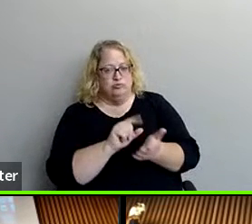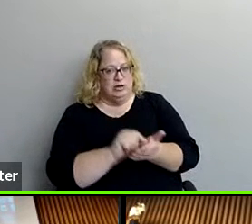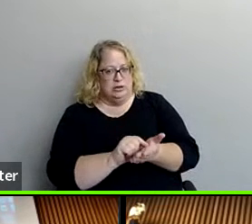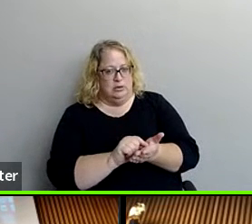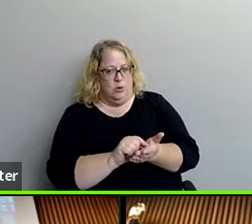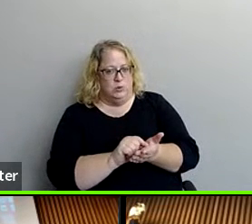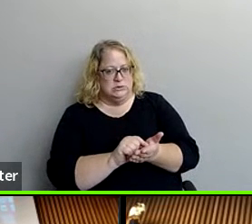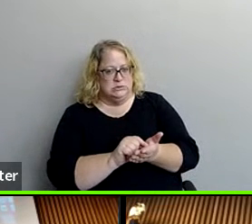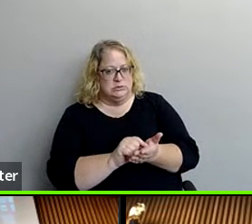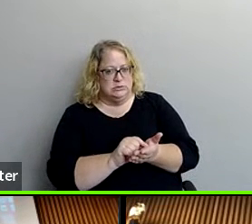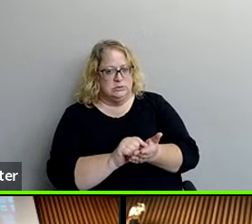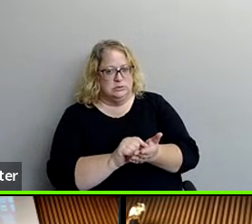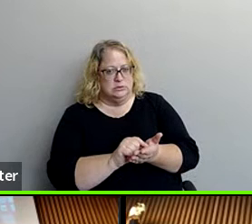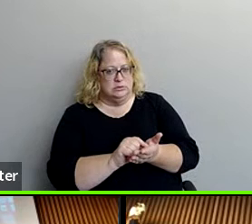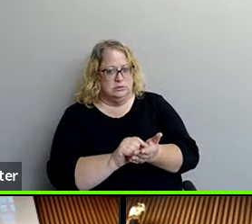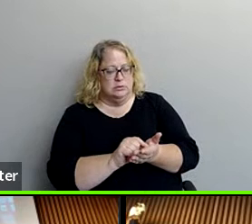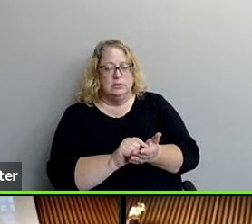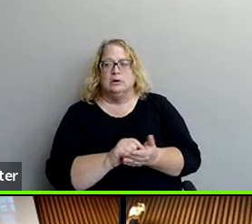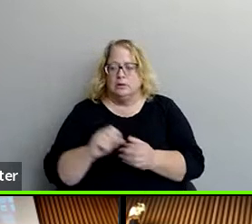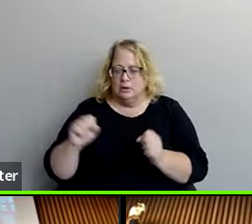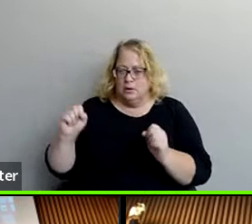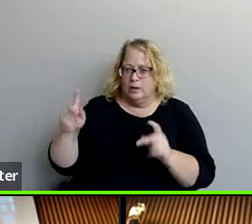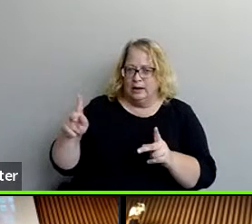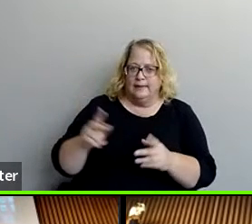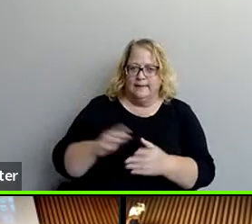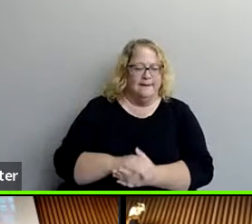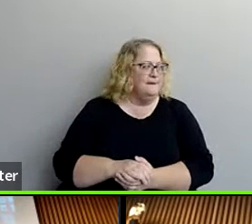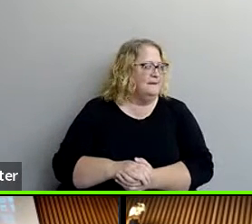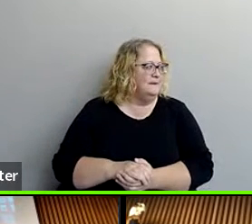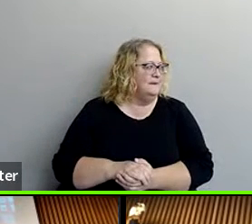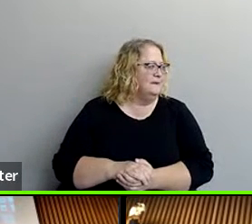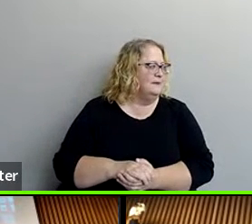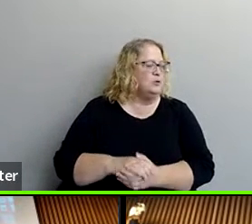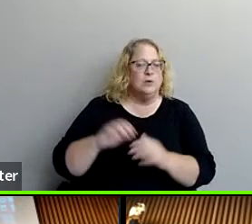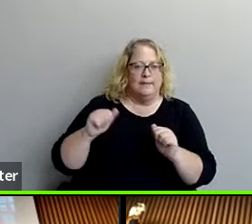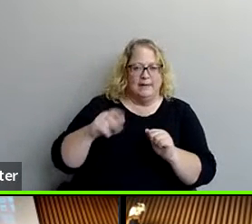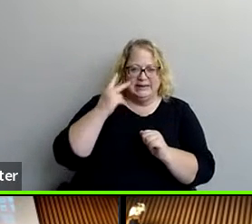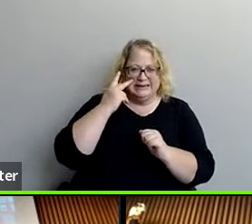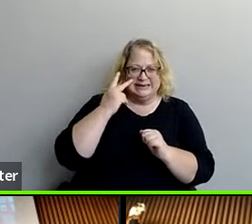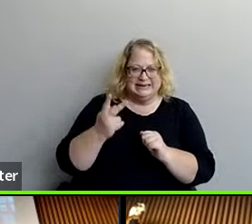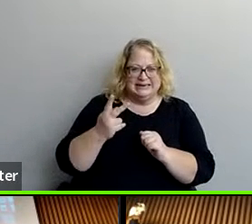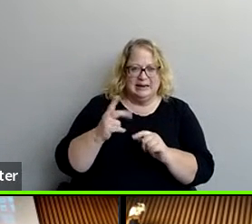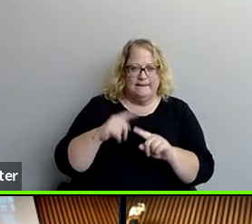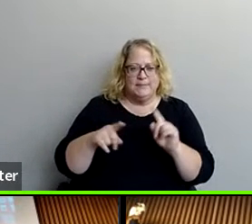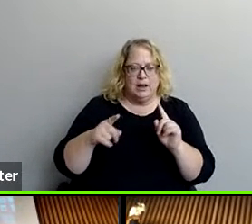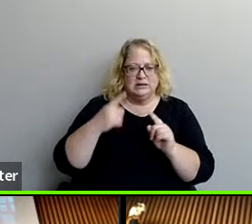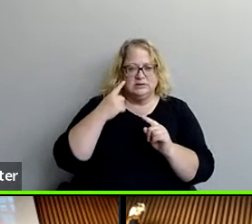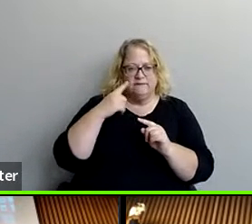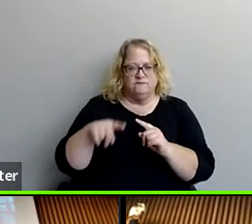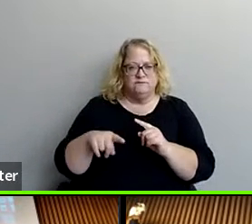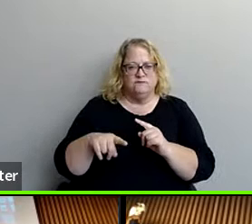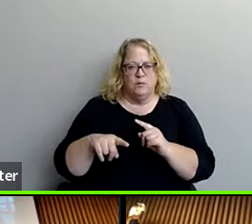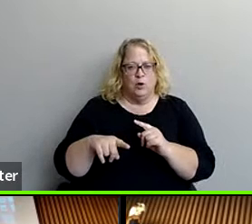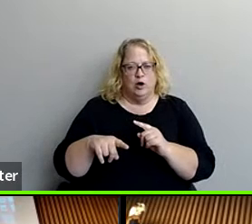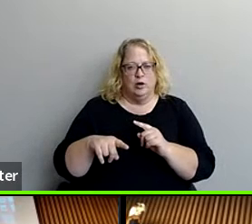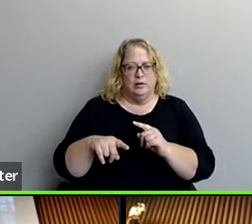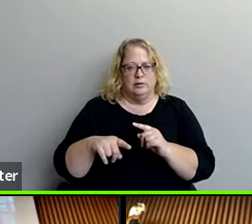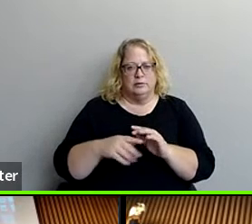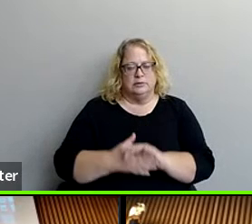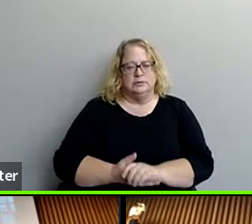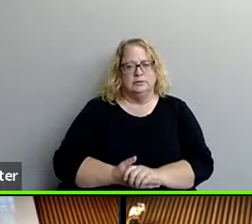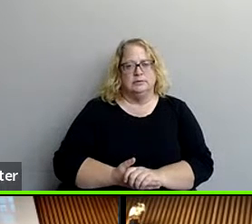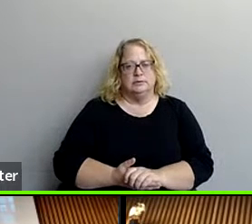We're not, okay, so I have a, so for the other board, so you can still be able to see this, but this is for the